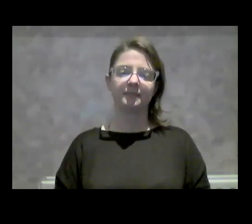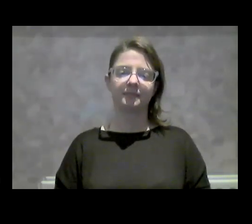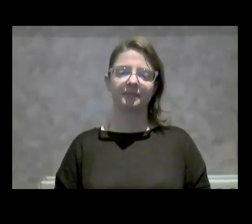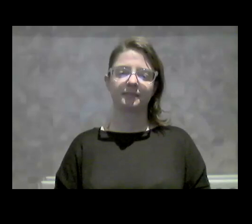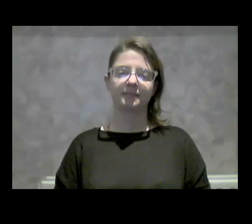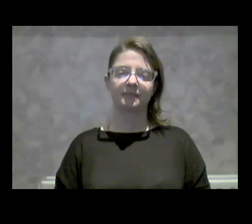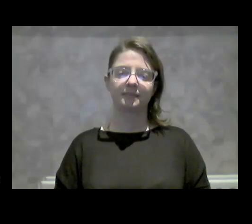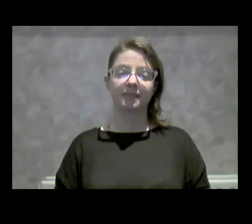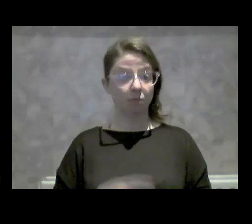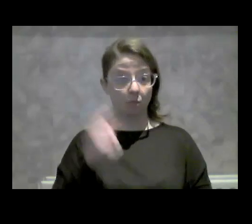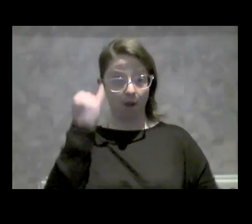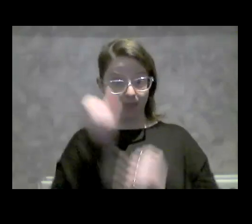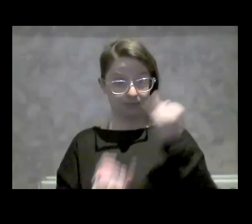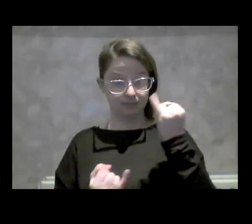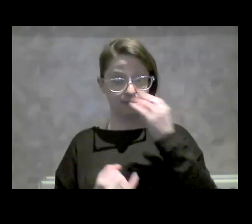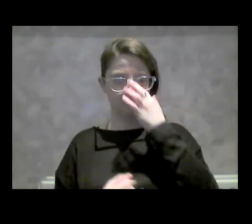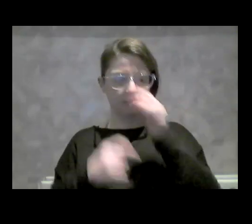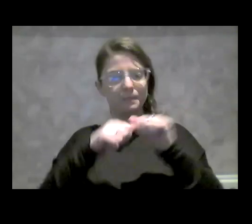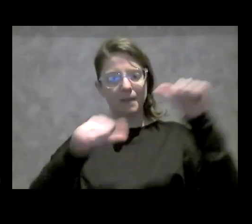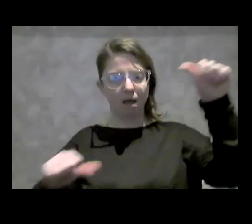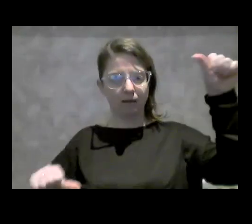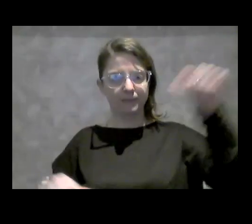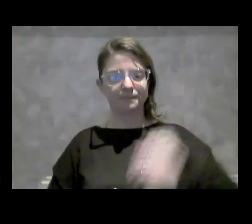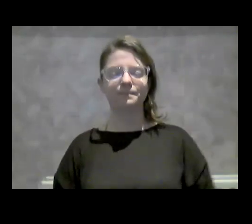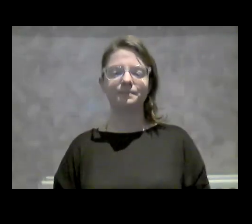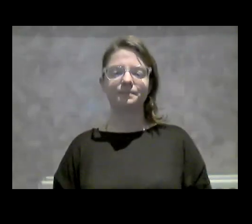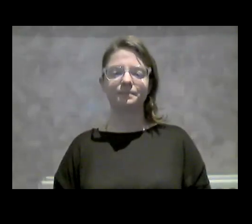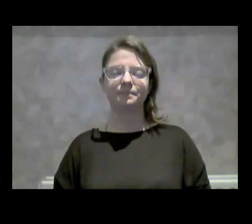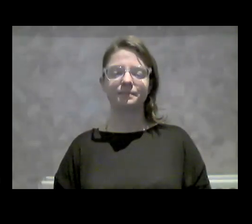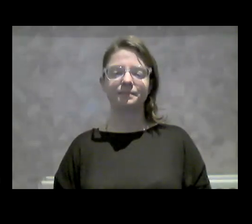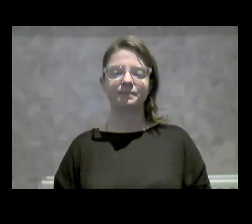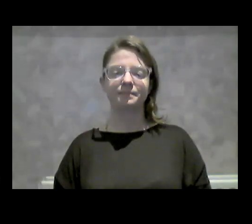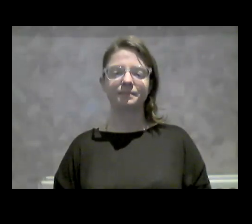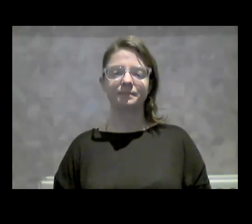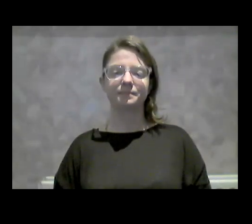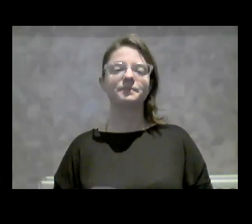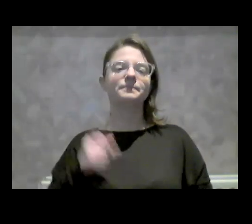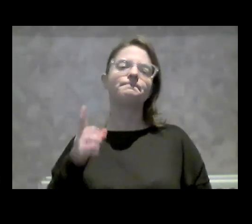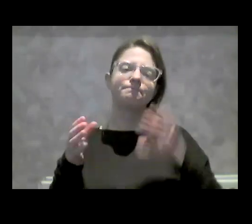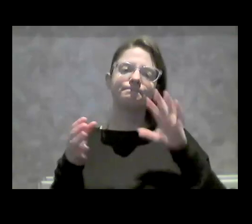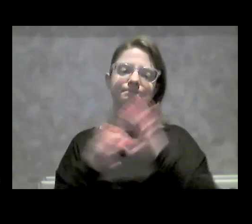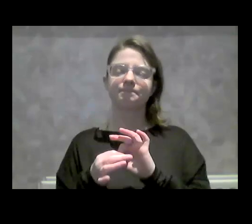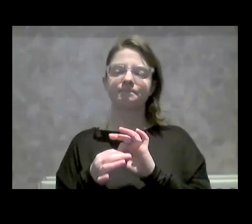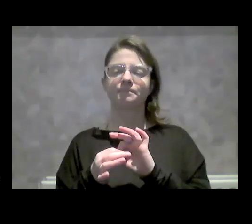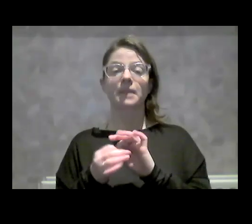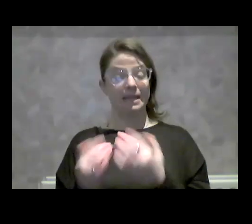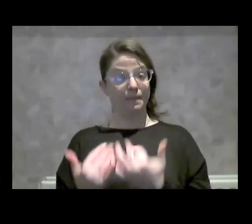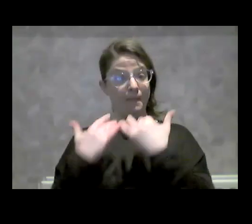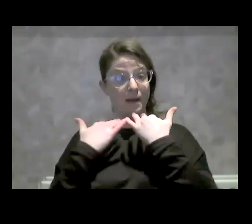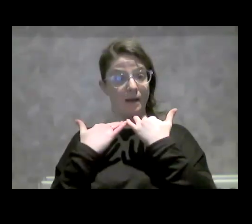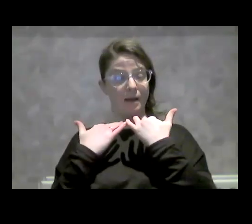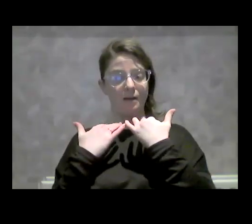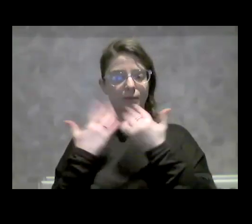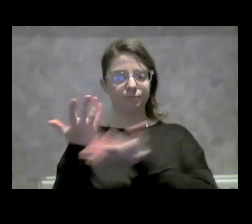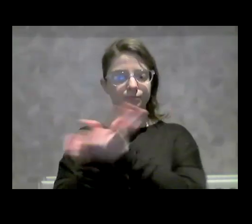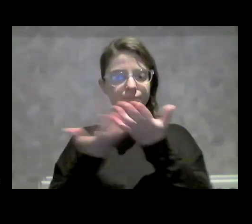Okay, I have one last poem. It's a bit of a longer one. This one is about, well, it was inspired by the